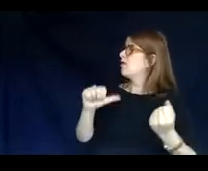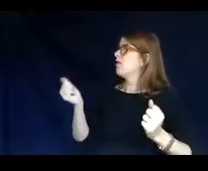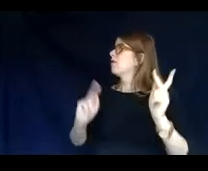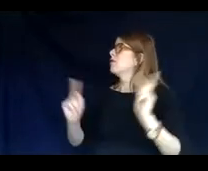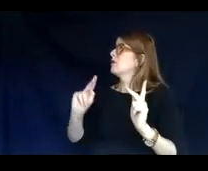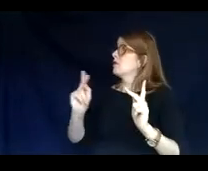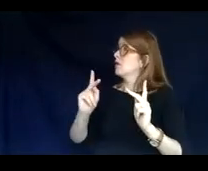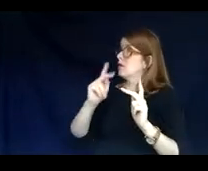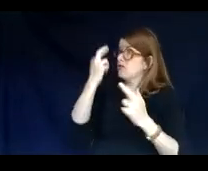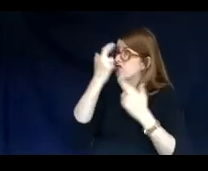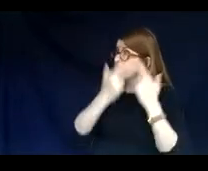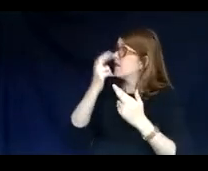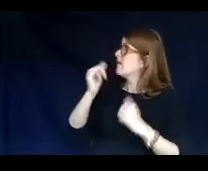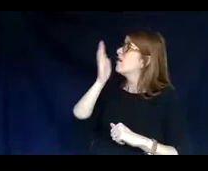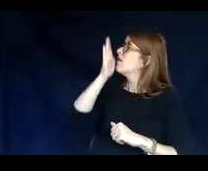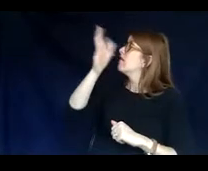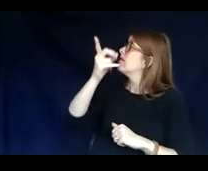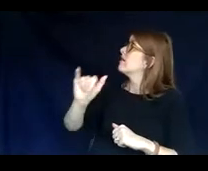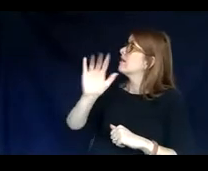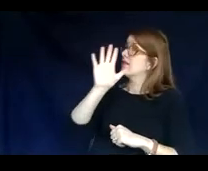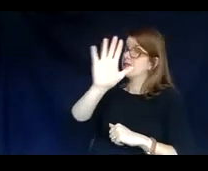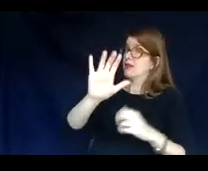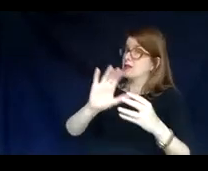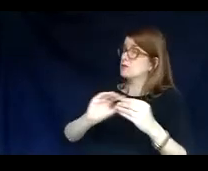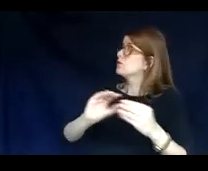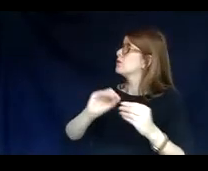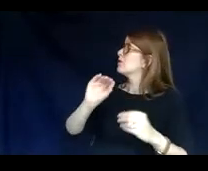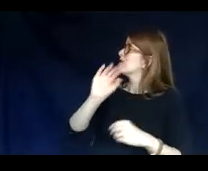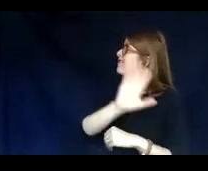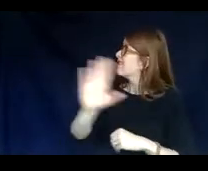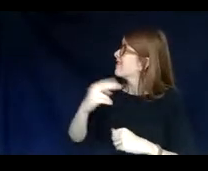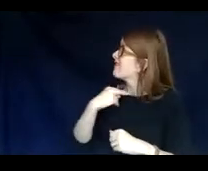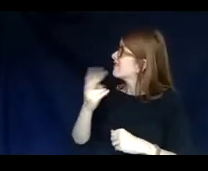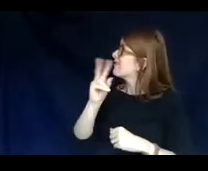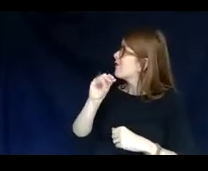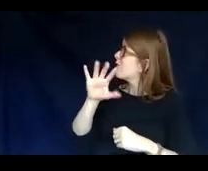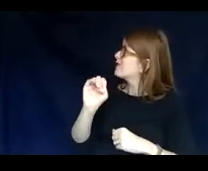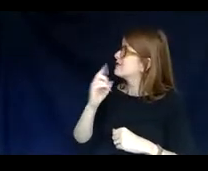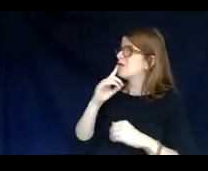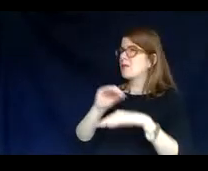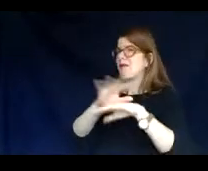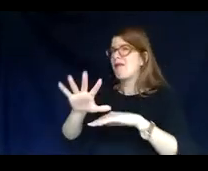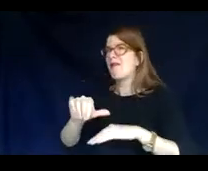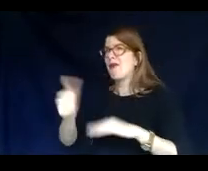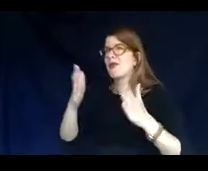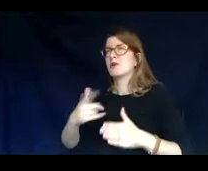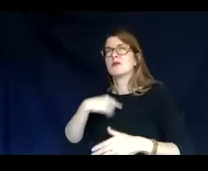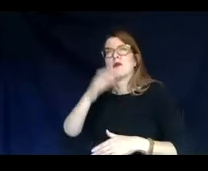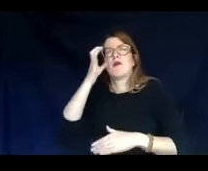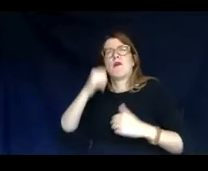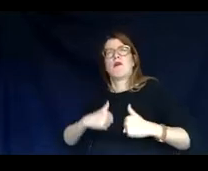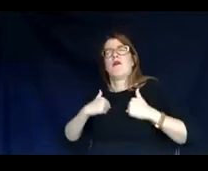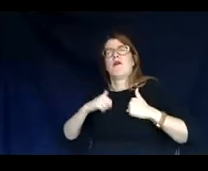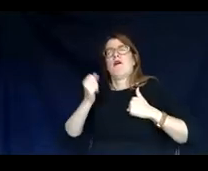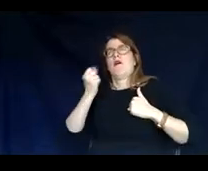Let them realize that one day their story and their voice may become the survival guide for somebody else. Lord,